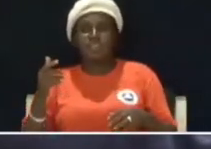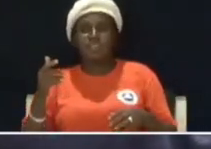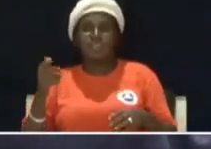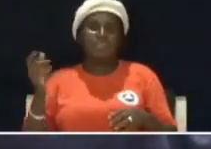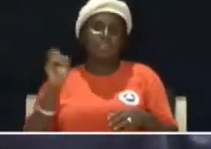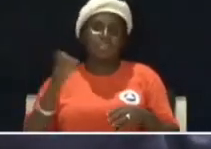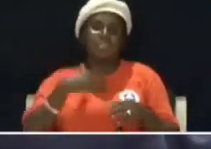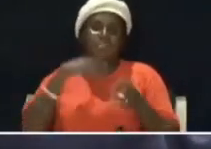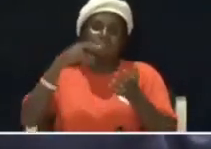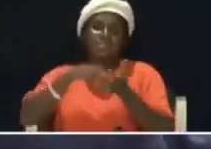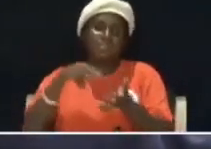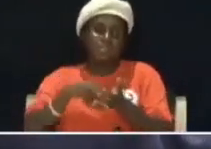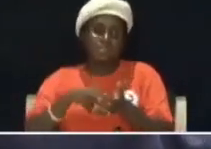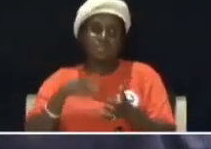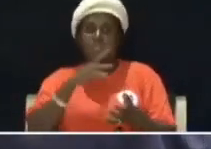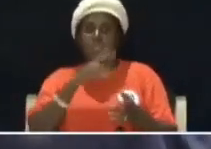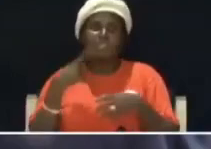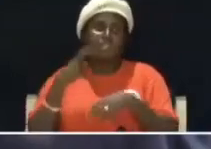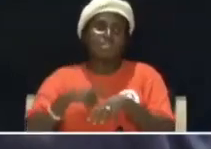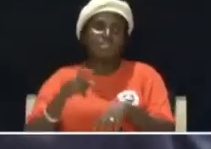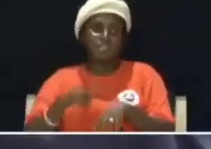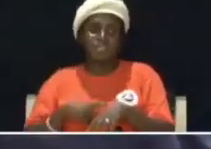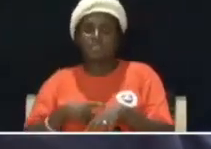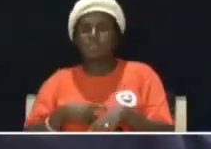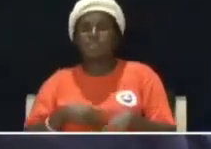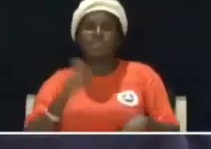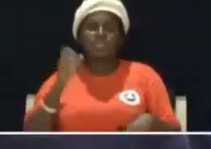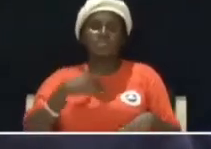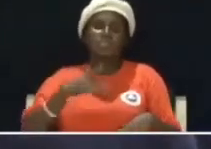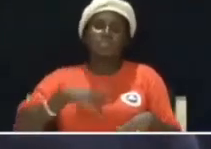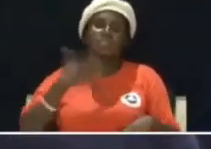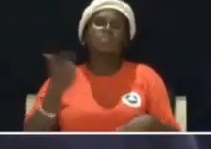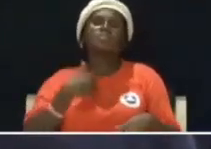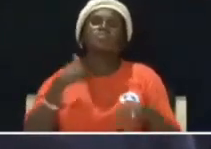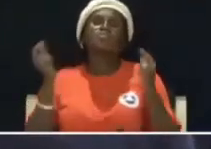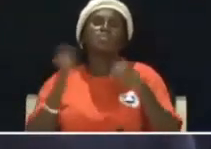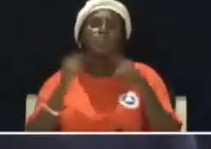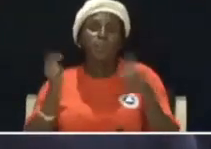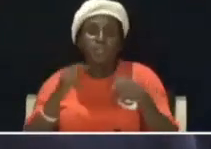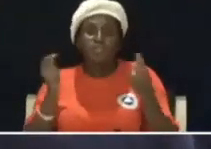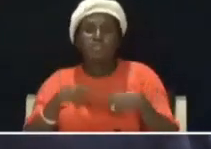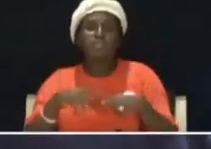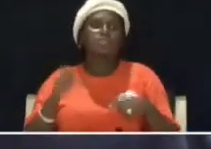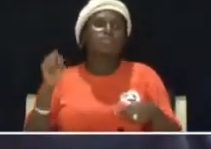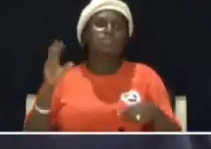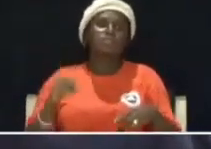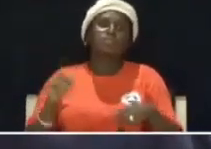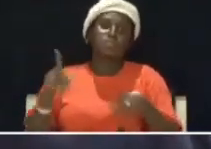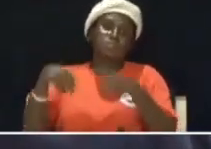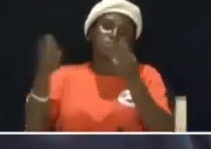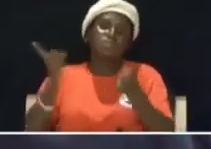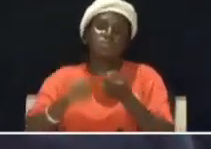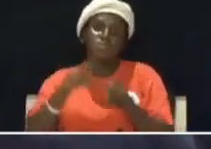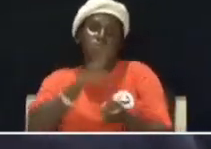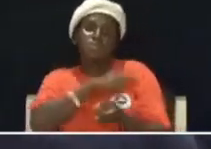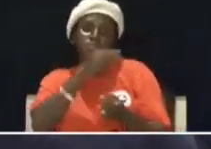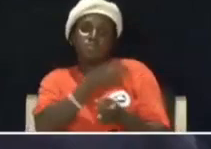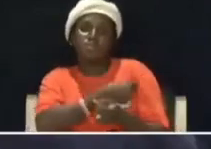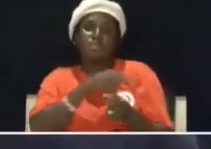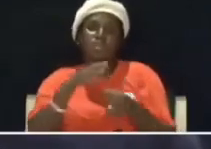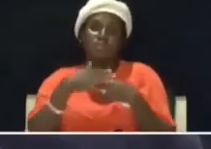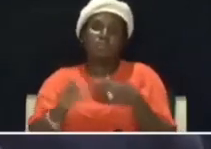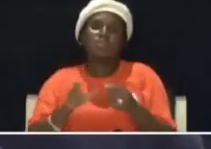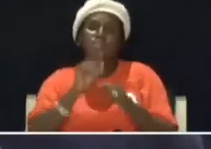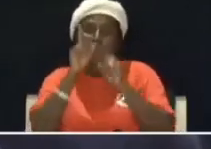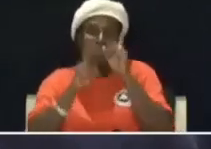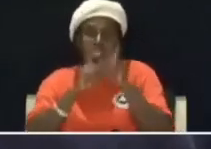I have to stand up from there. And since then, I've been feeling pain from my throat. So I went to the hospital, And after the registry, they